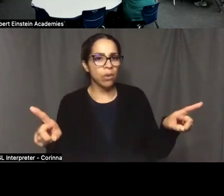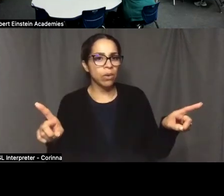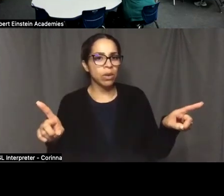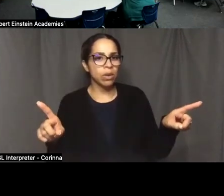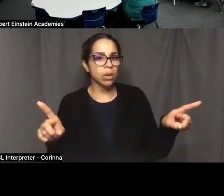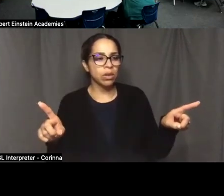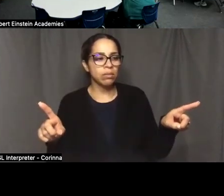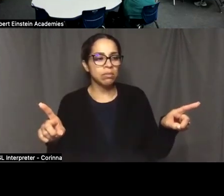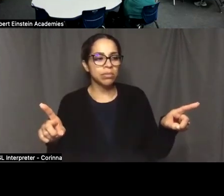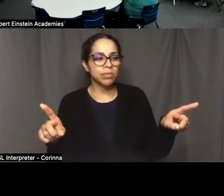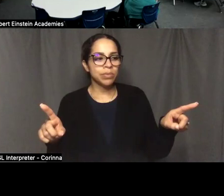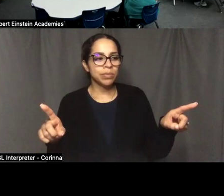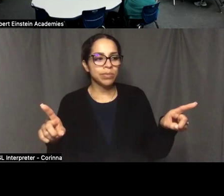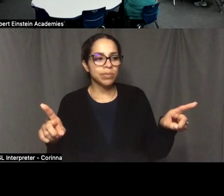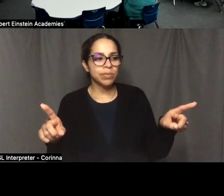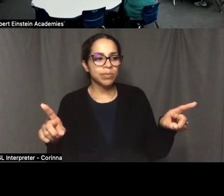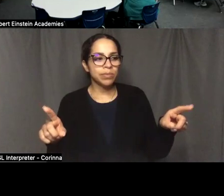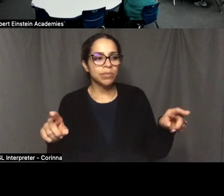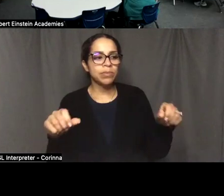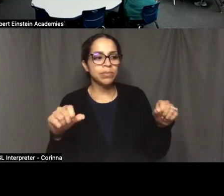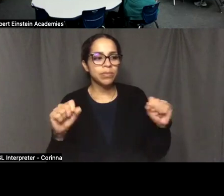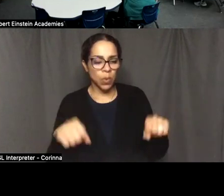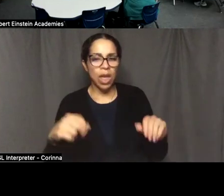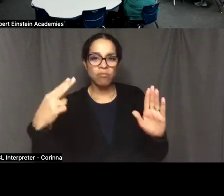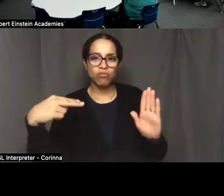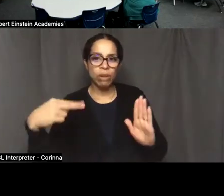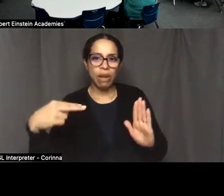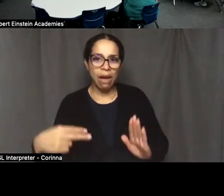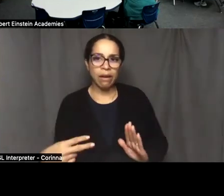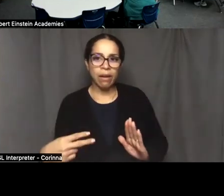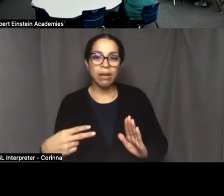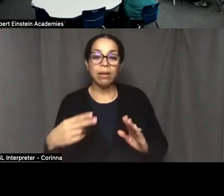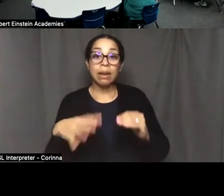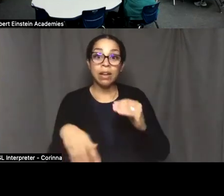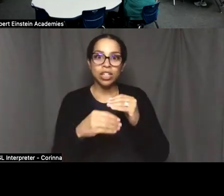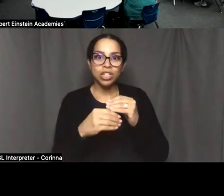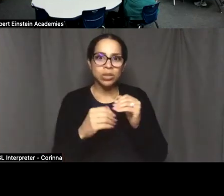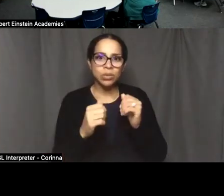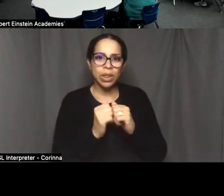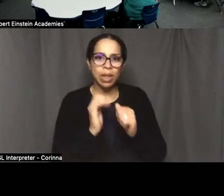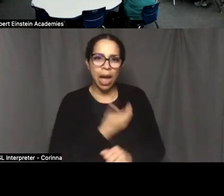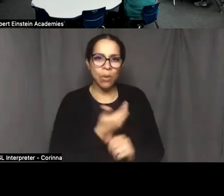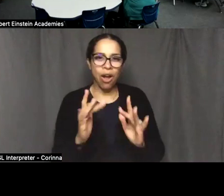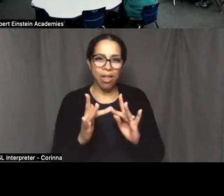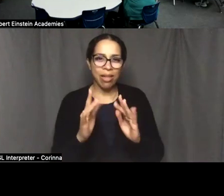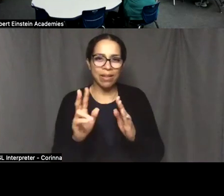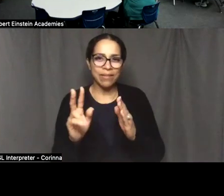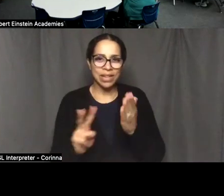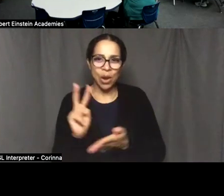it for, just to look at. In addition to our cyber videos. I know, there's so much. There's a